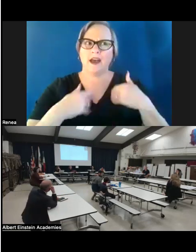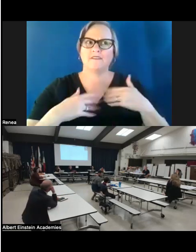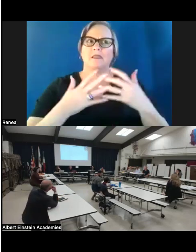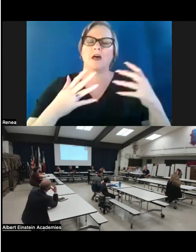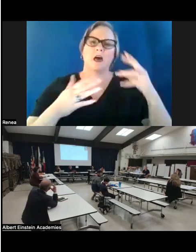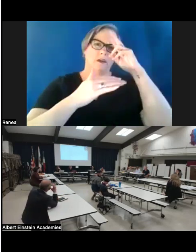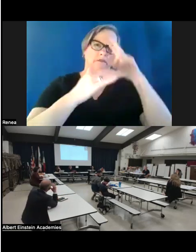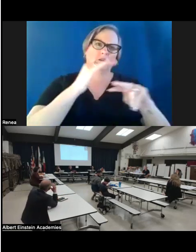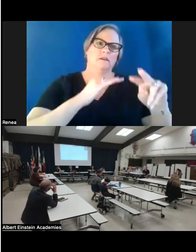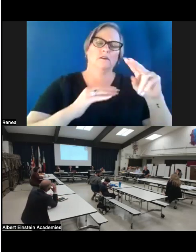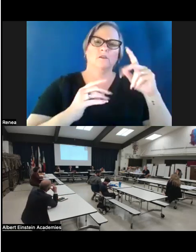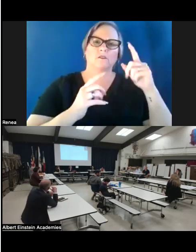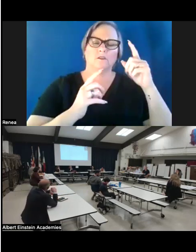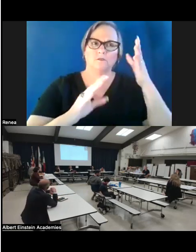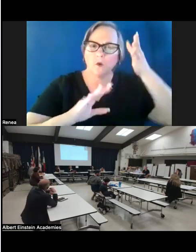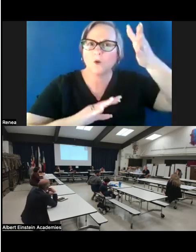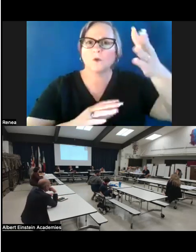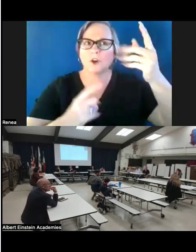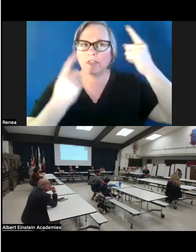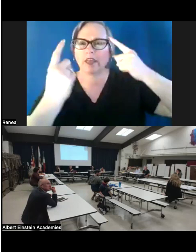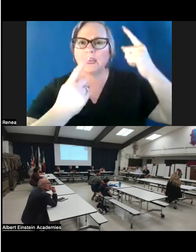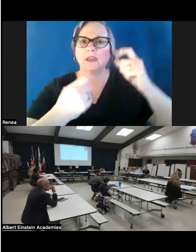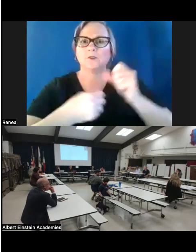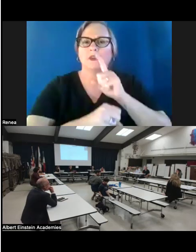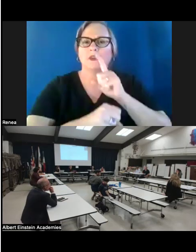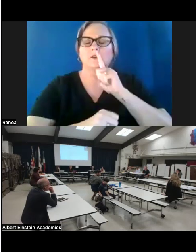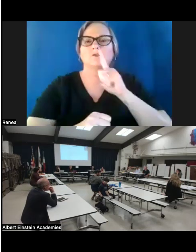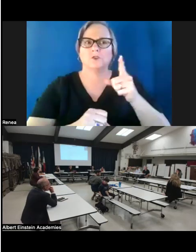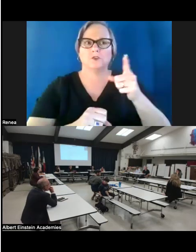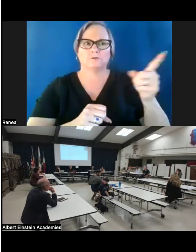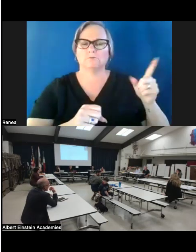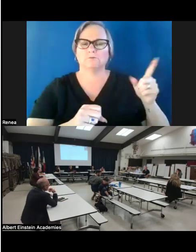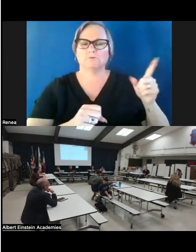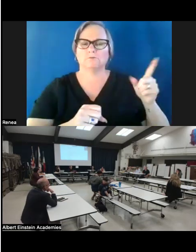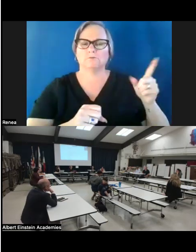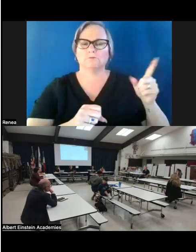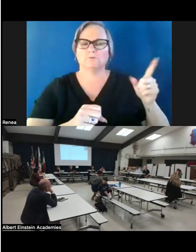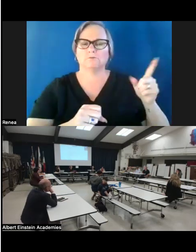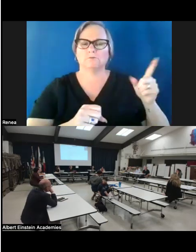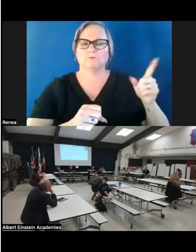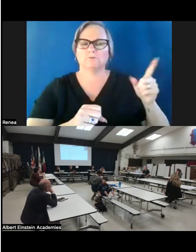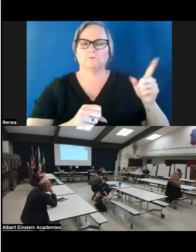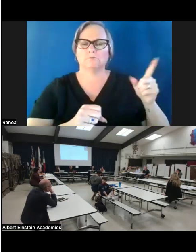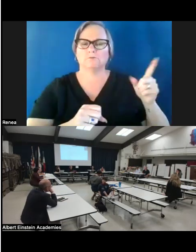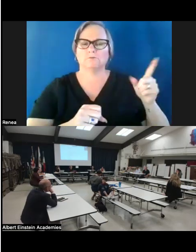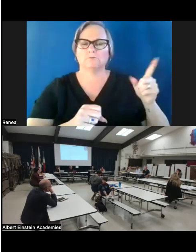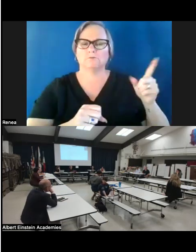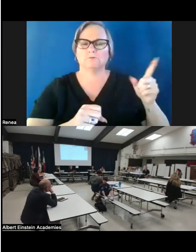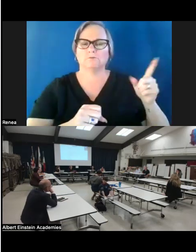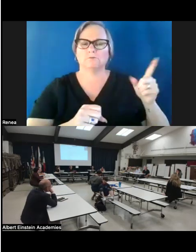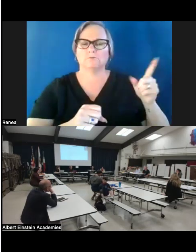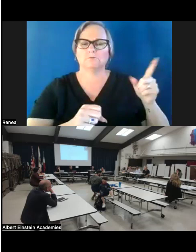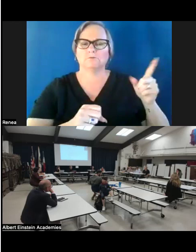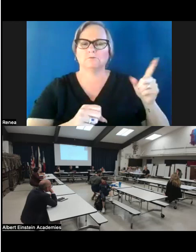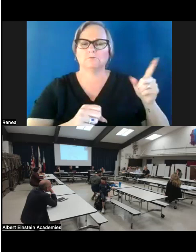sure that they have everything they need, Andrea needs for the school in order to have this go. So, thank